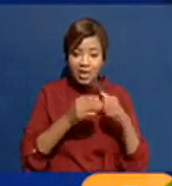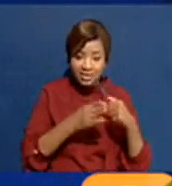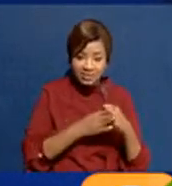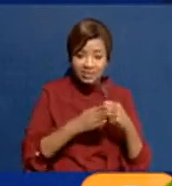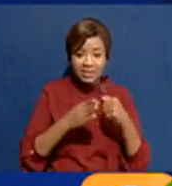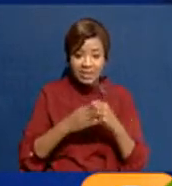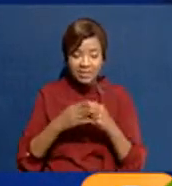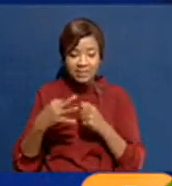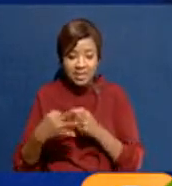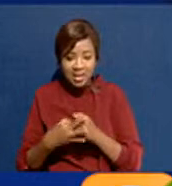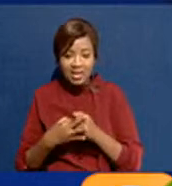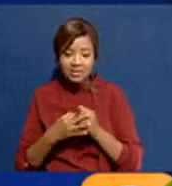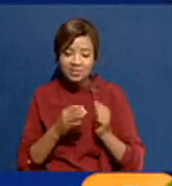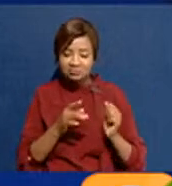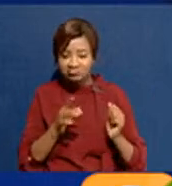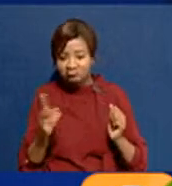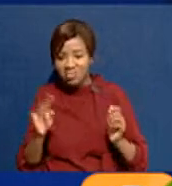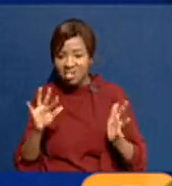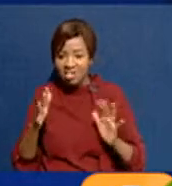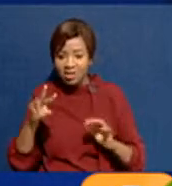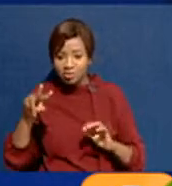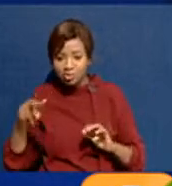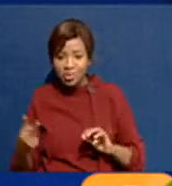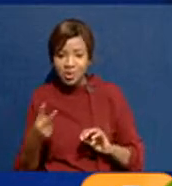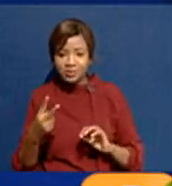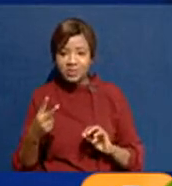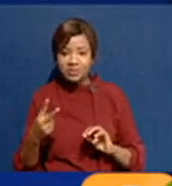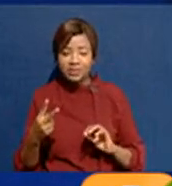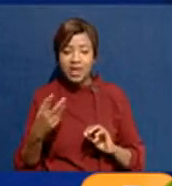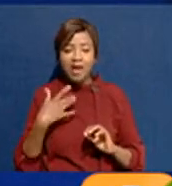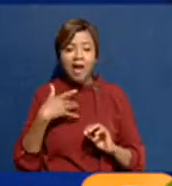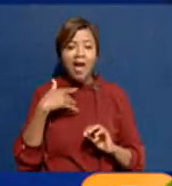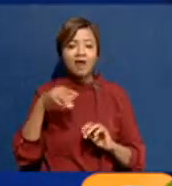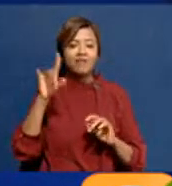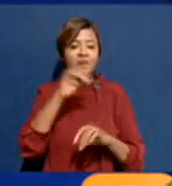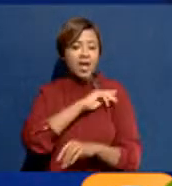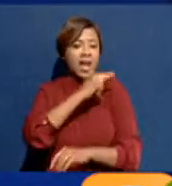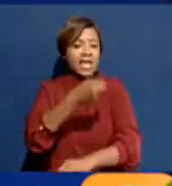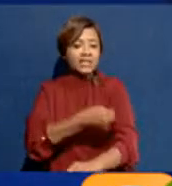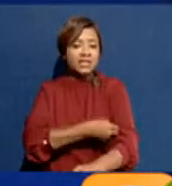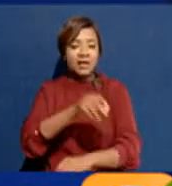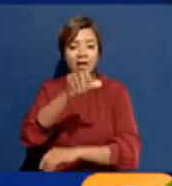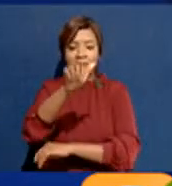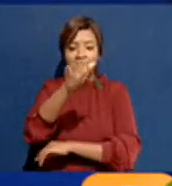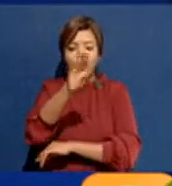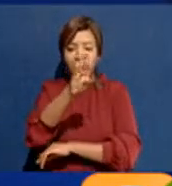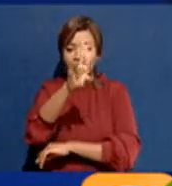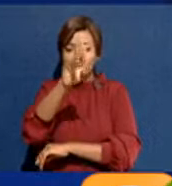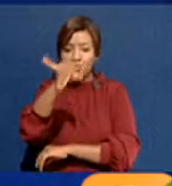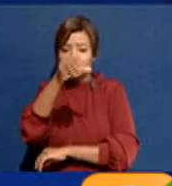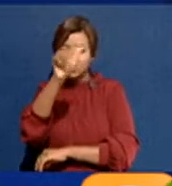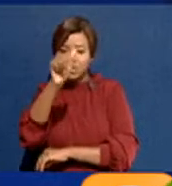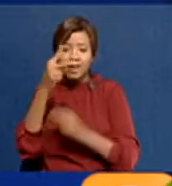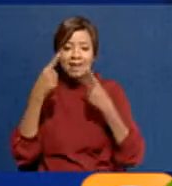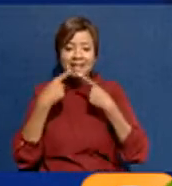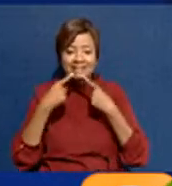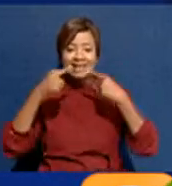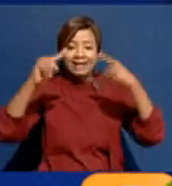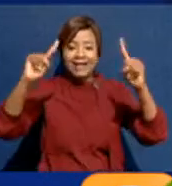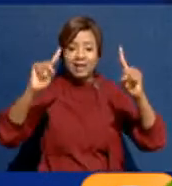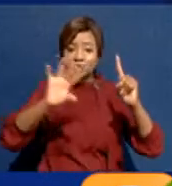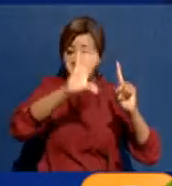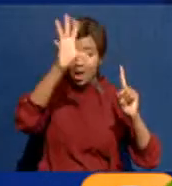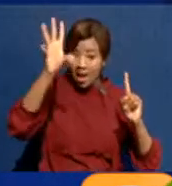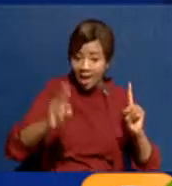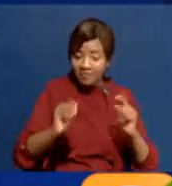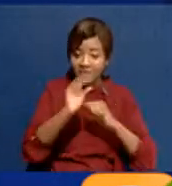around 2000, there is something which was called the Abuja Declaration, whereby countries, African countries, went